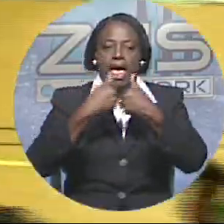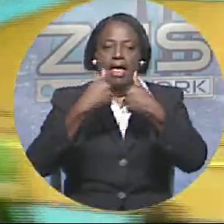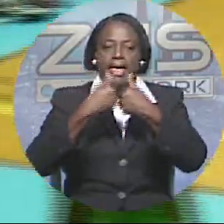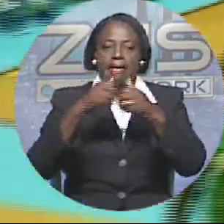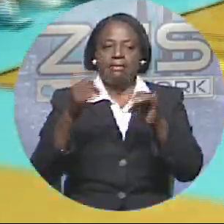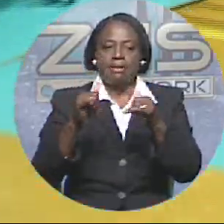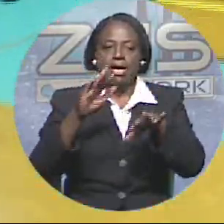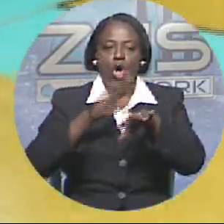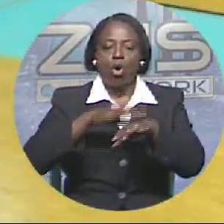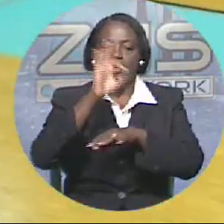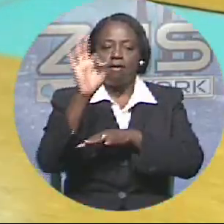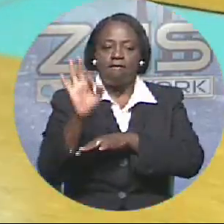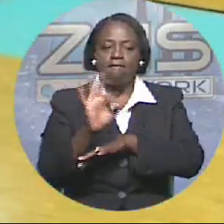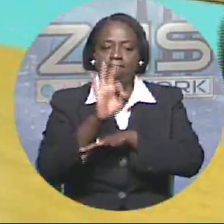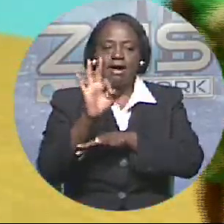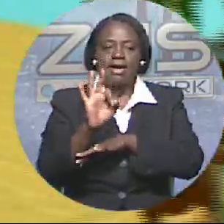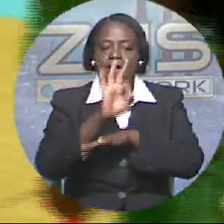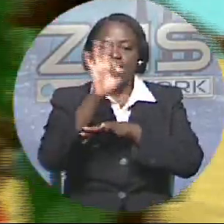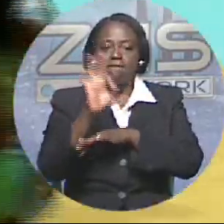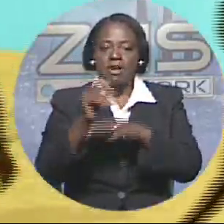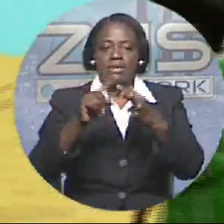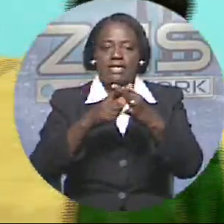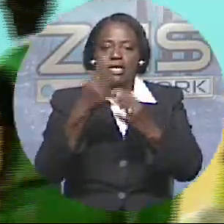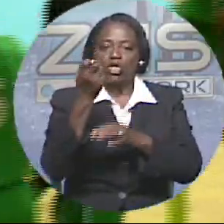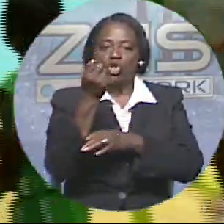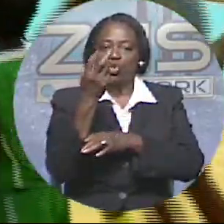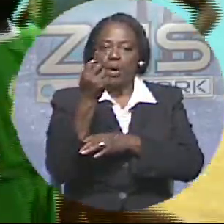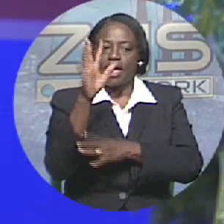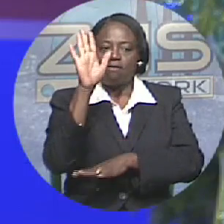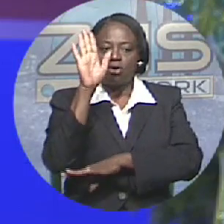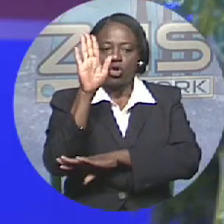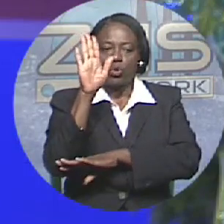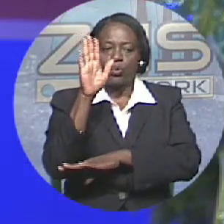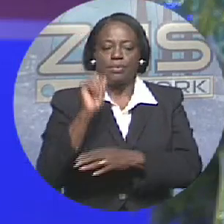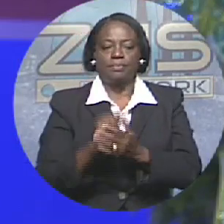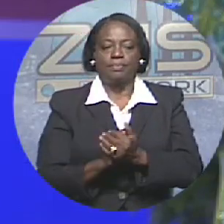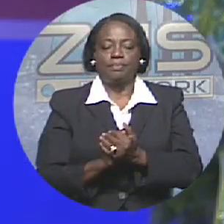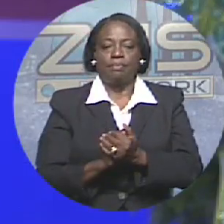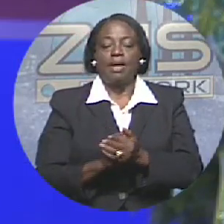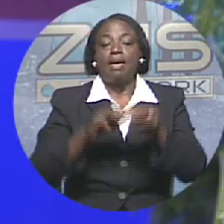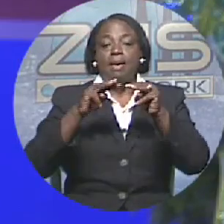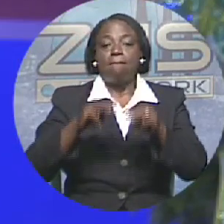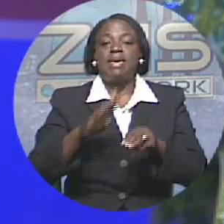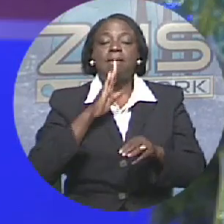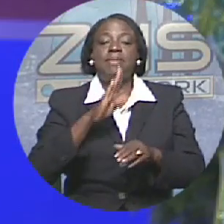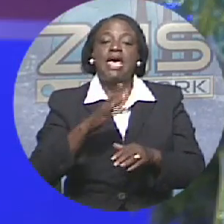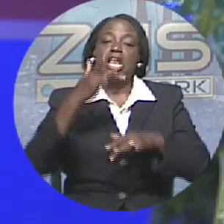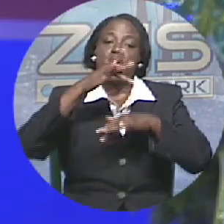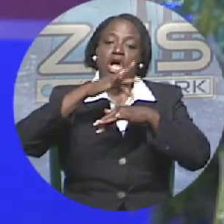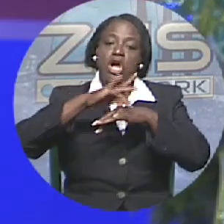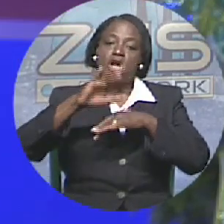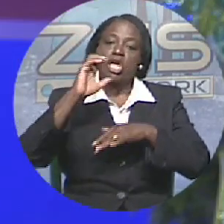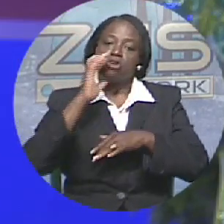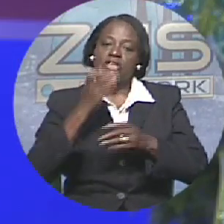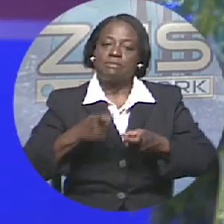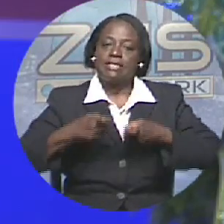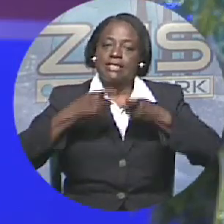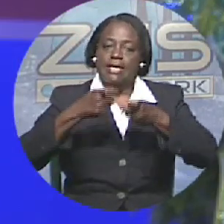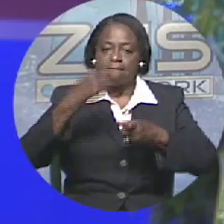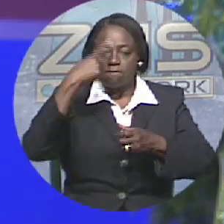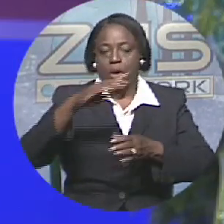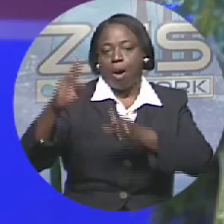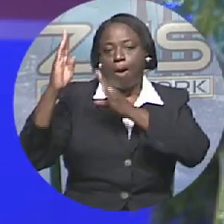on Friday. Friday, we begin at 12 noon. It might just be an early Christmas gift for Bahamian